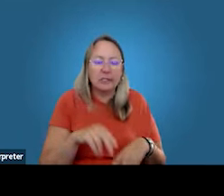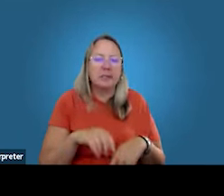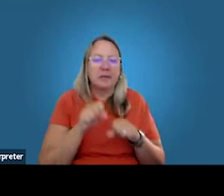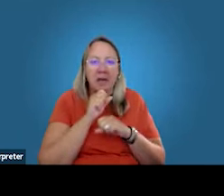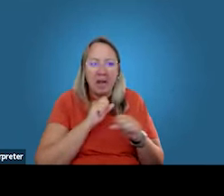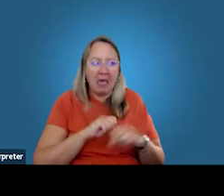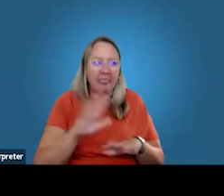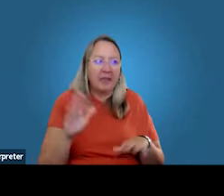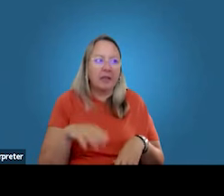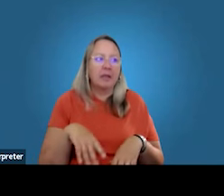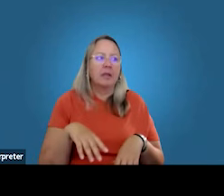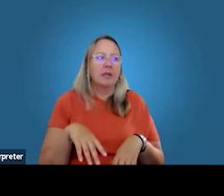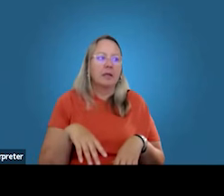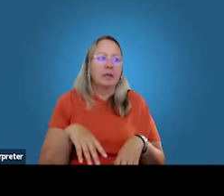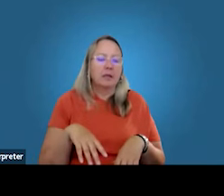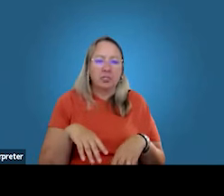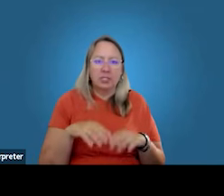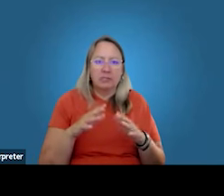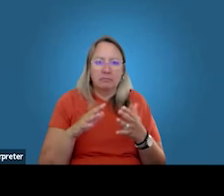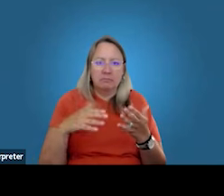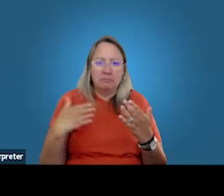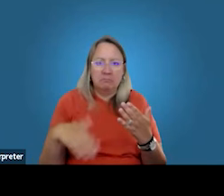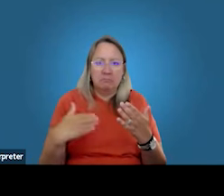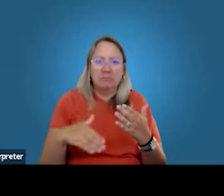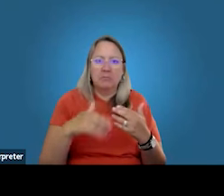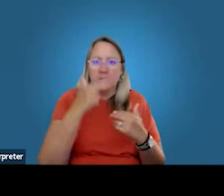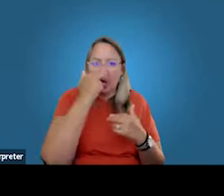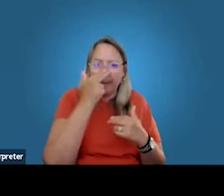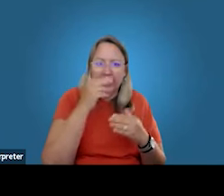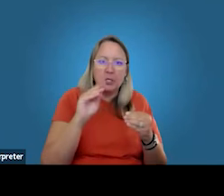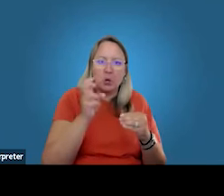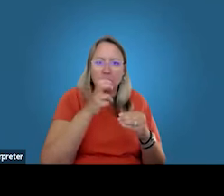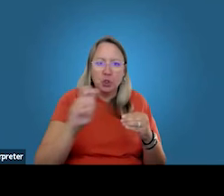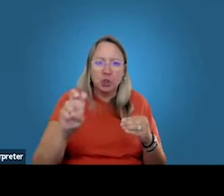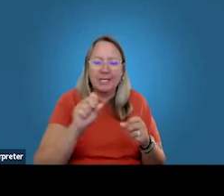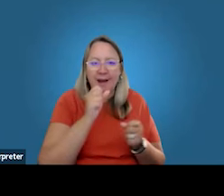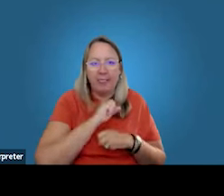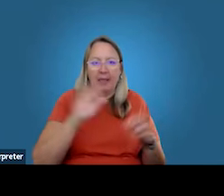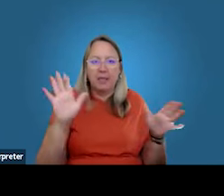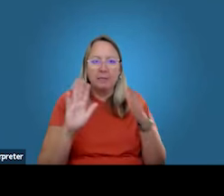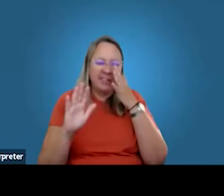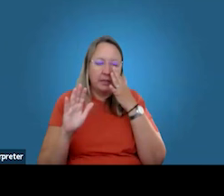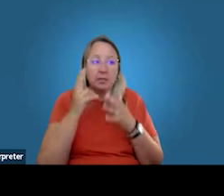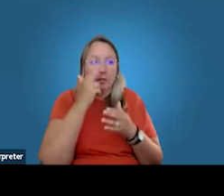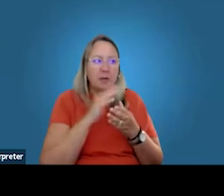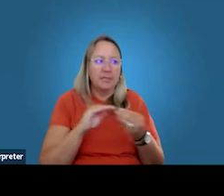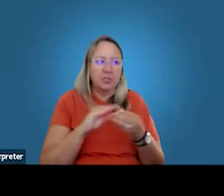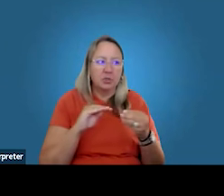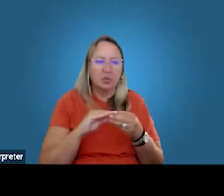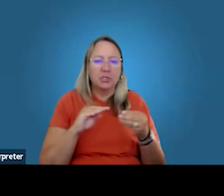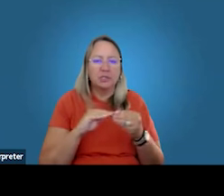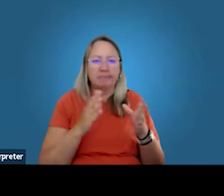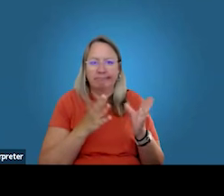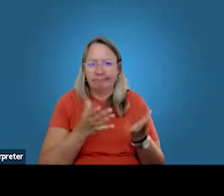brilliant. And also just pure comedy on its own, with no journey that people can go along, because comedy stories tend to just go in circles